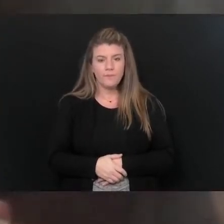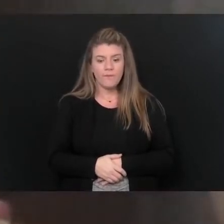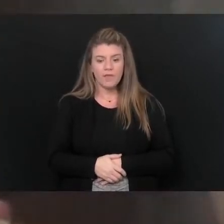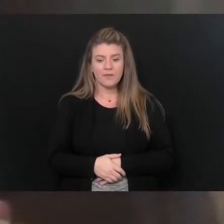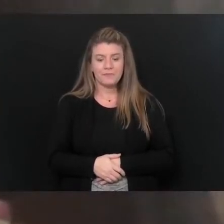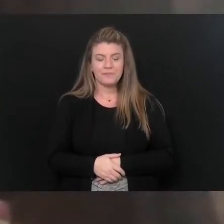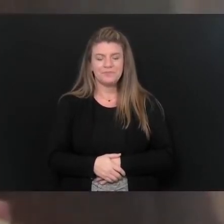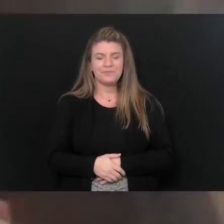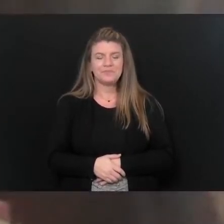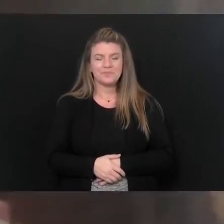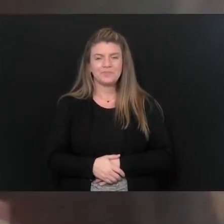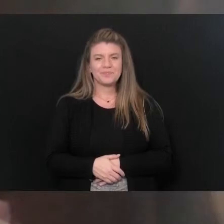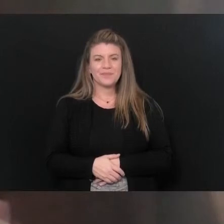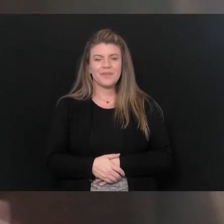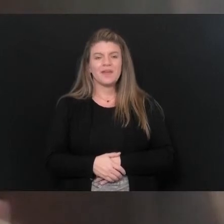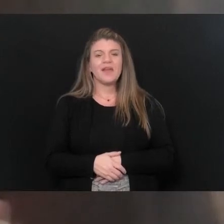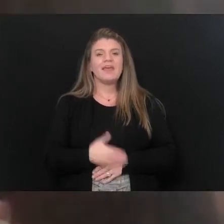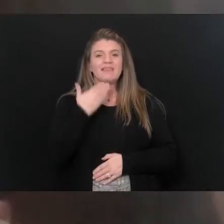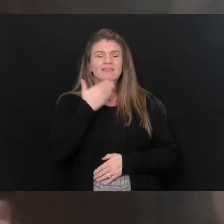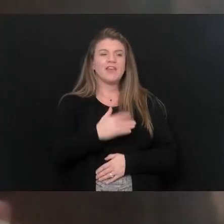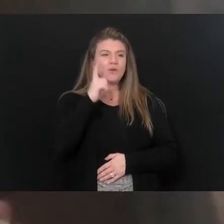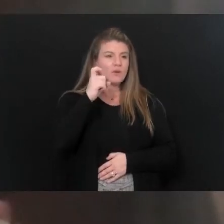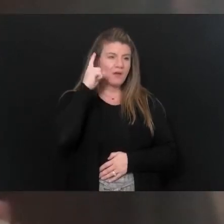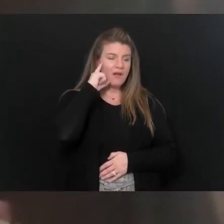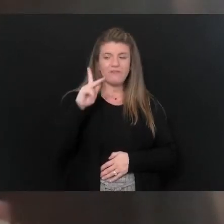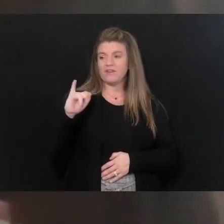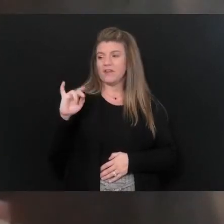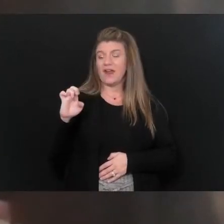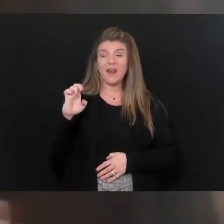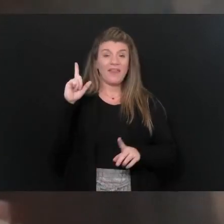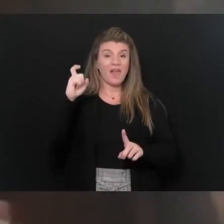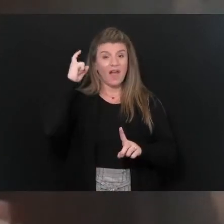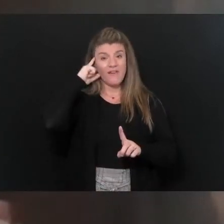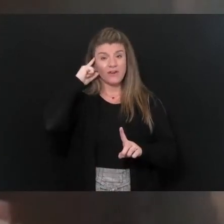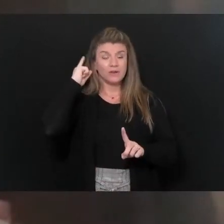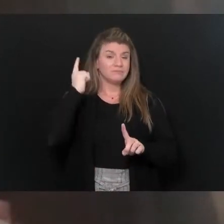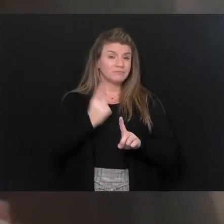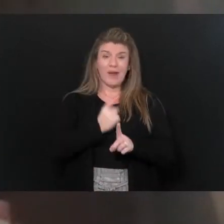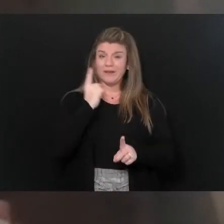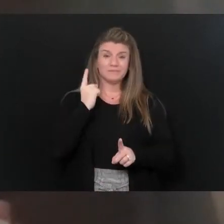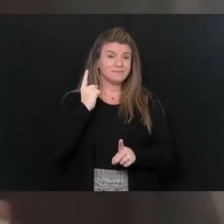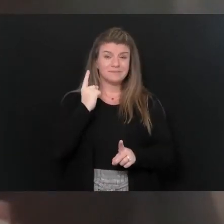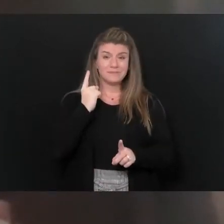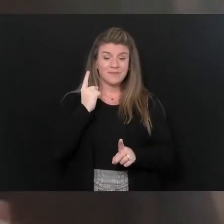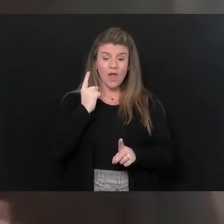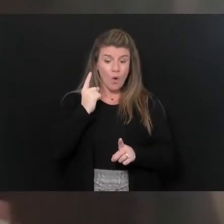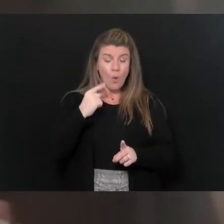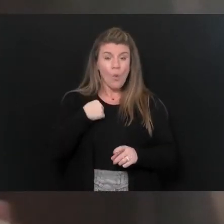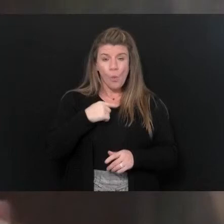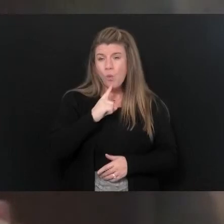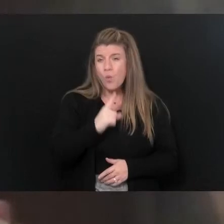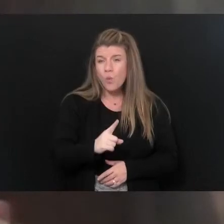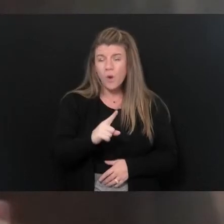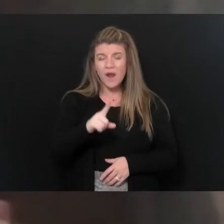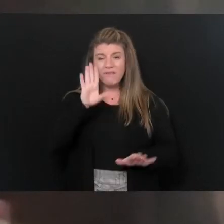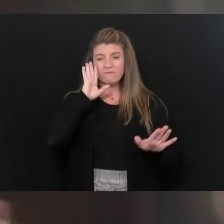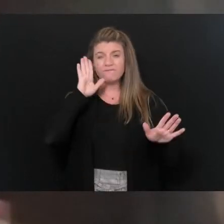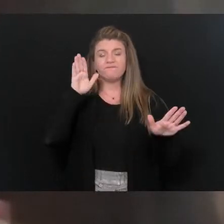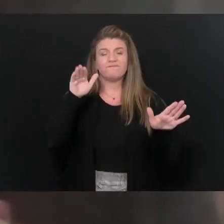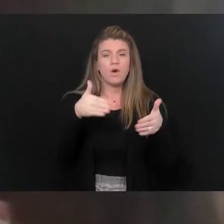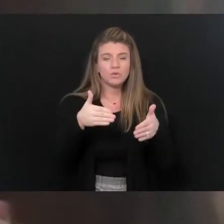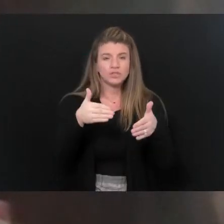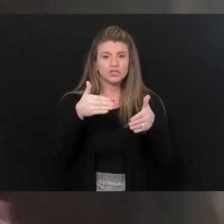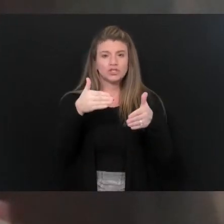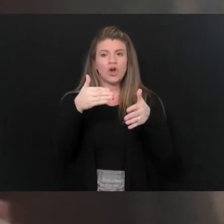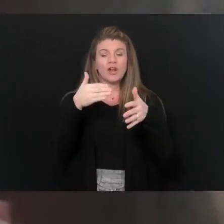Well, thank you, Governor. And Katie, you know, the governor is spot on. We are really focused on